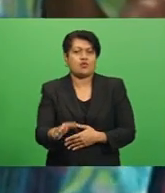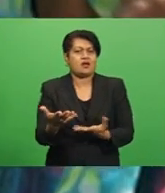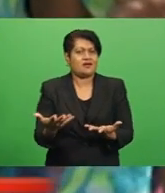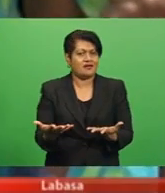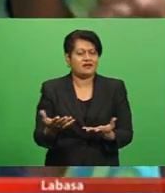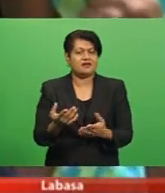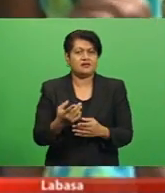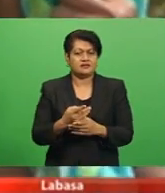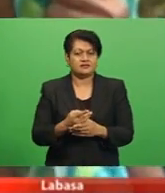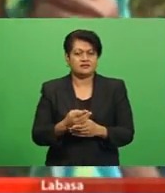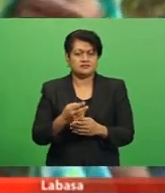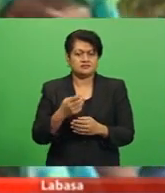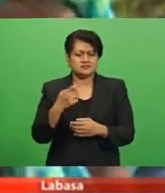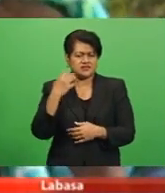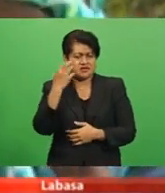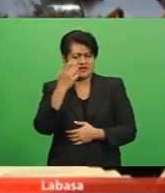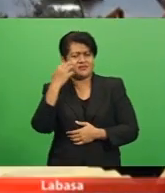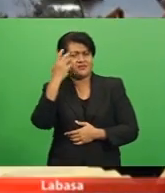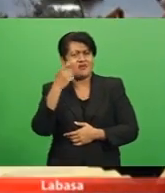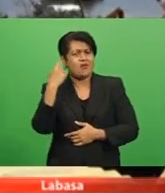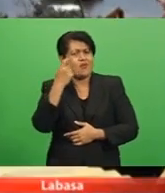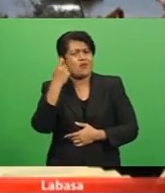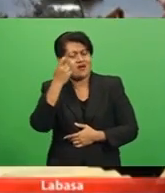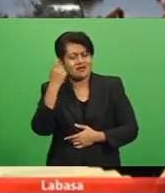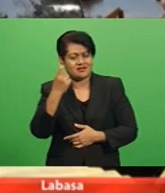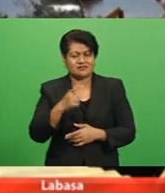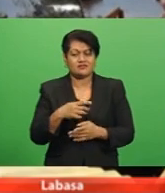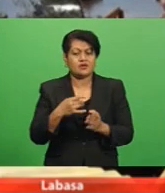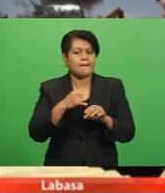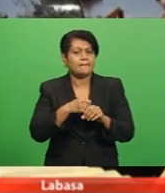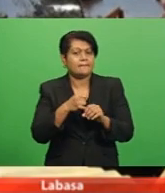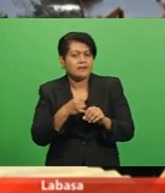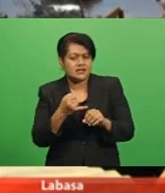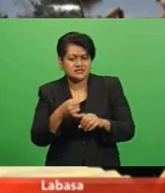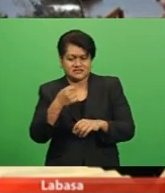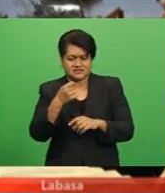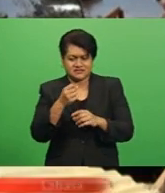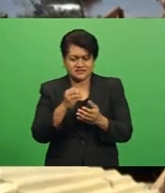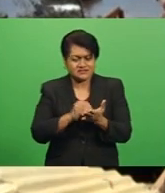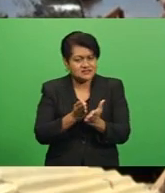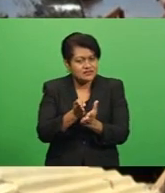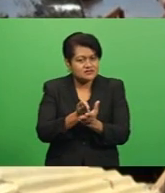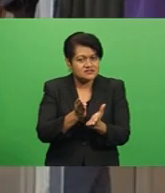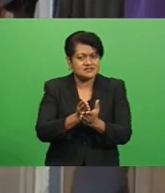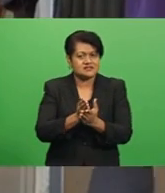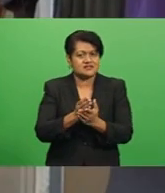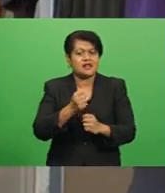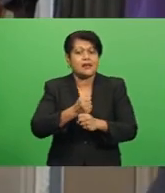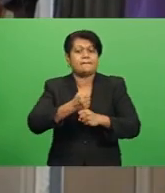reported cases of trauma are being handled by Medical Services Pacific and Empower Pacific.